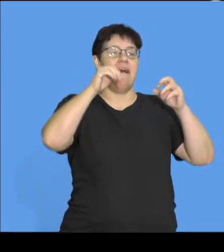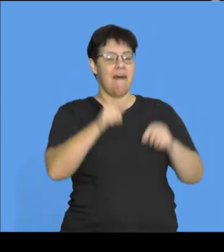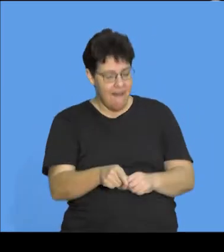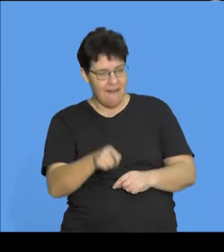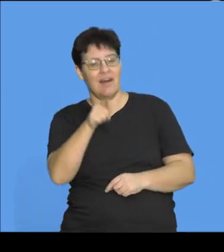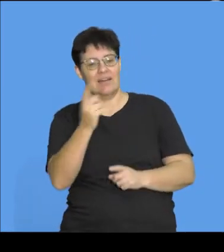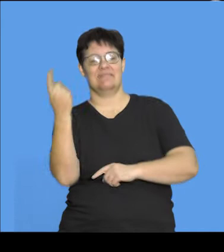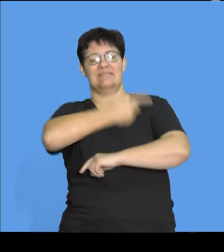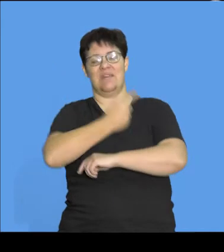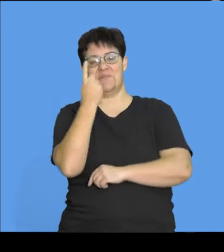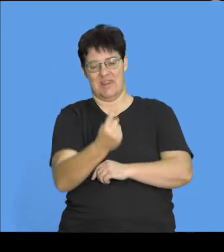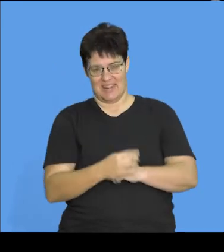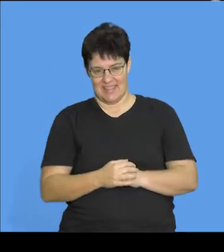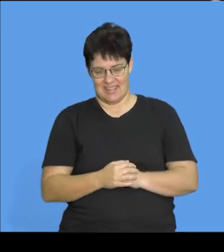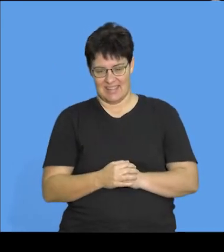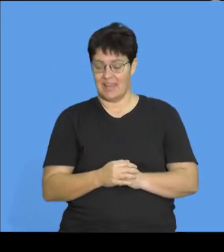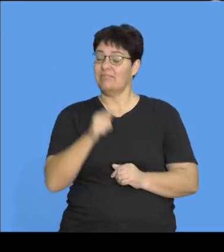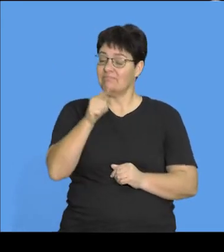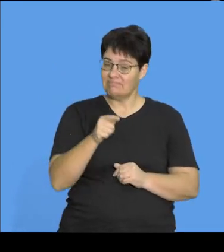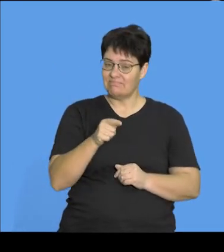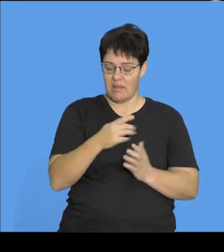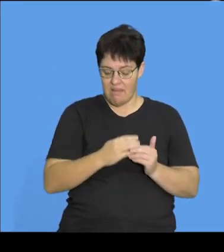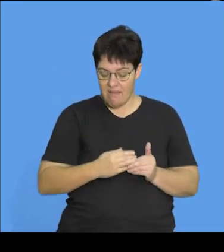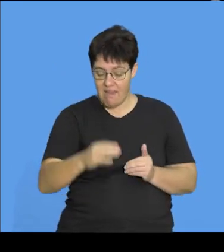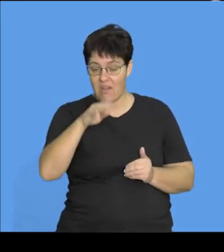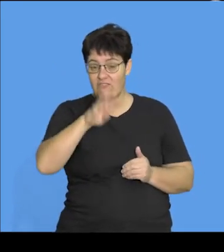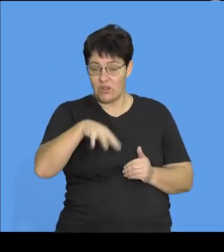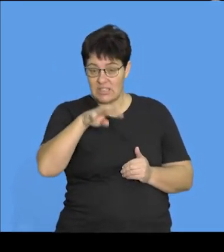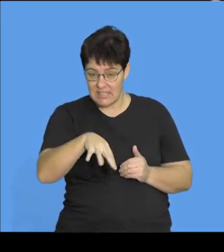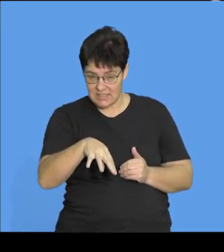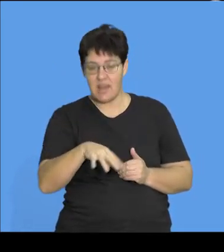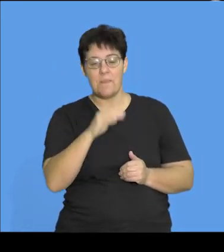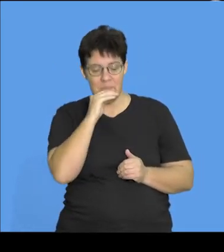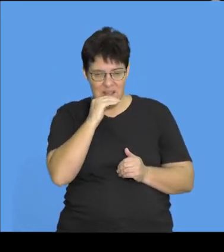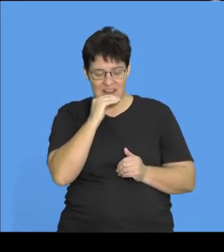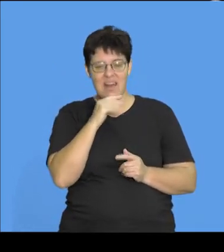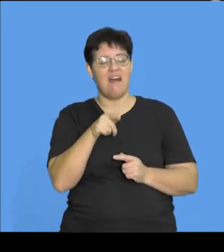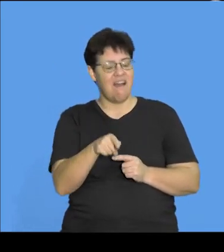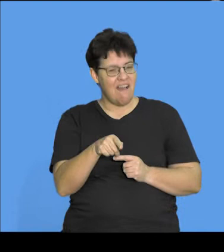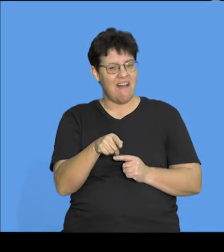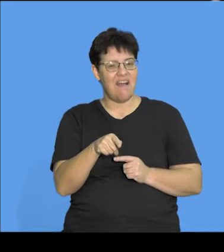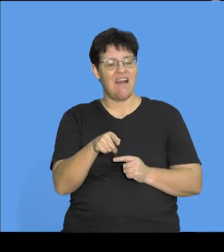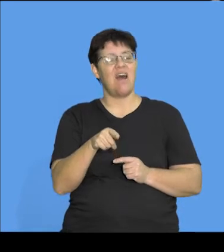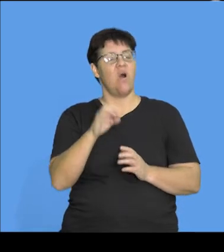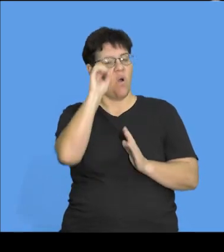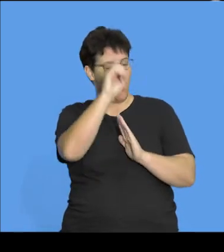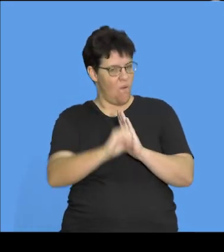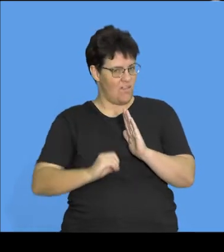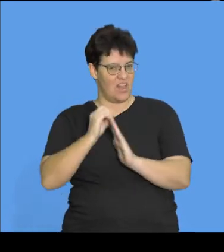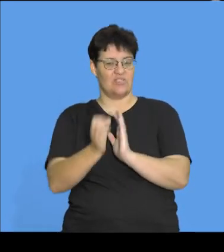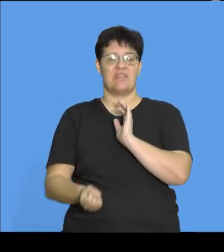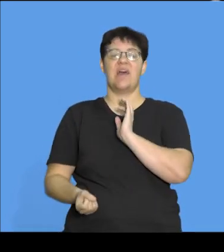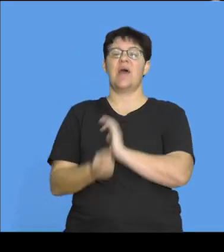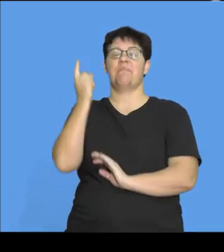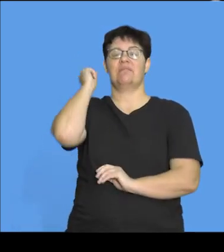the 14th day after that would be seen as the day when ovulation is most likely to occur. The